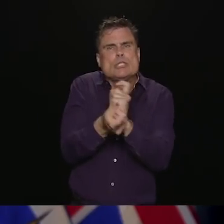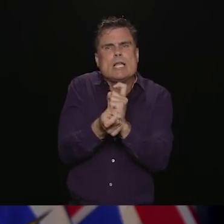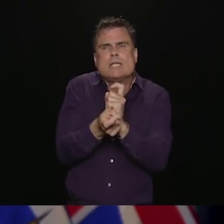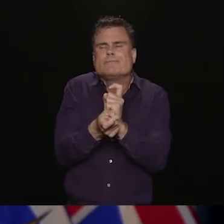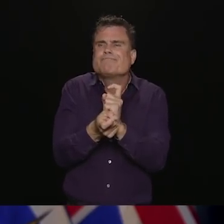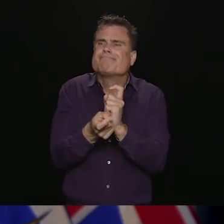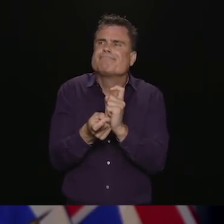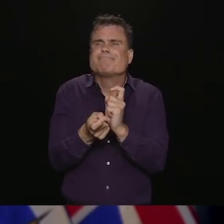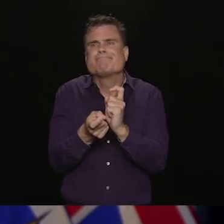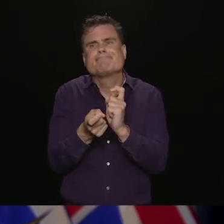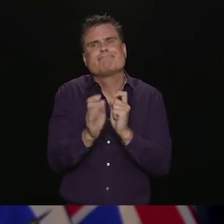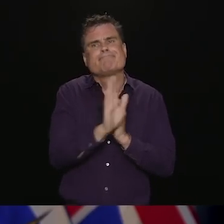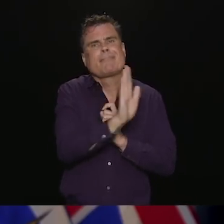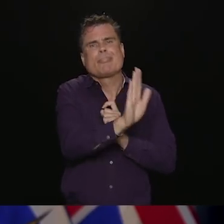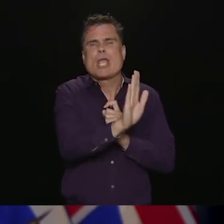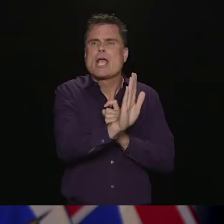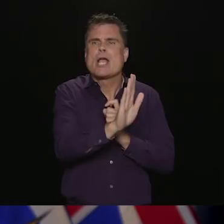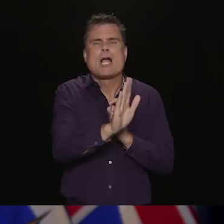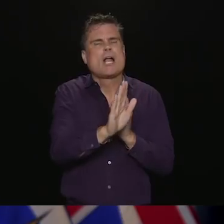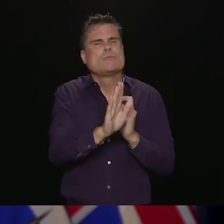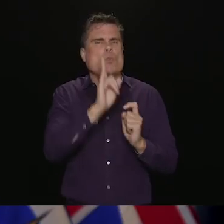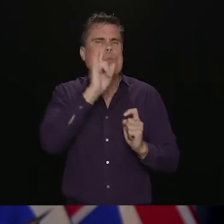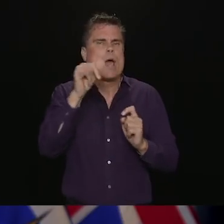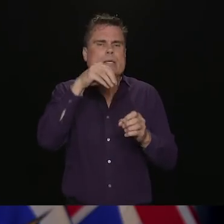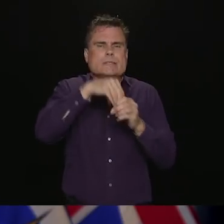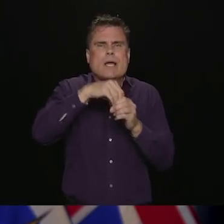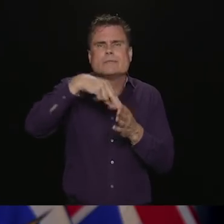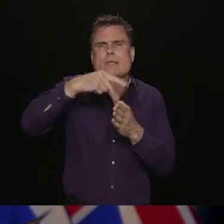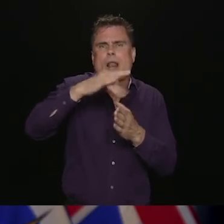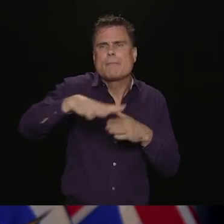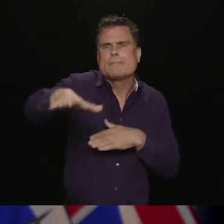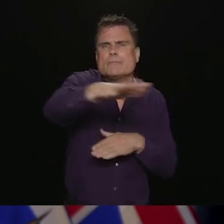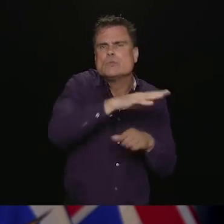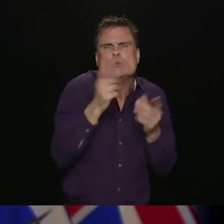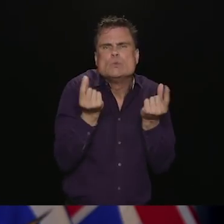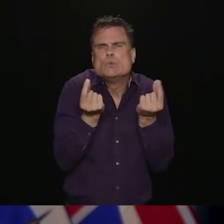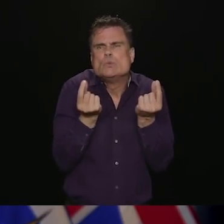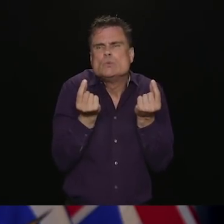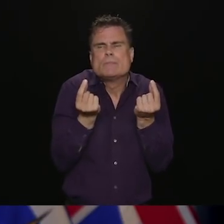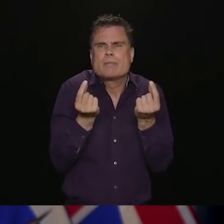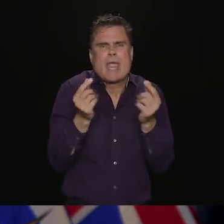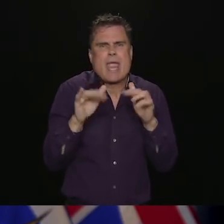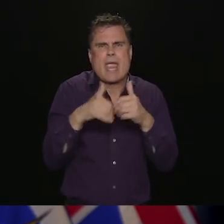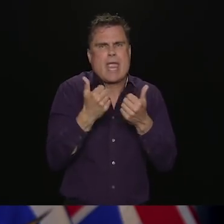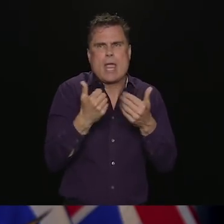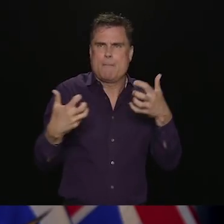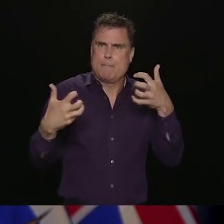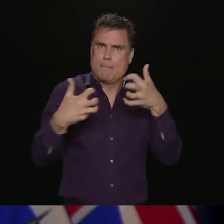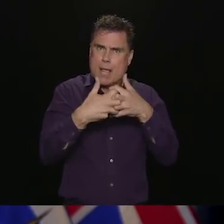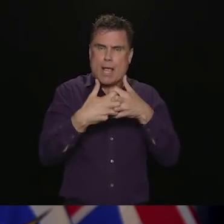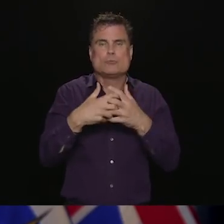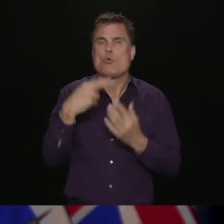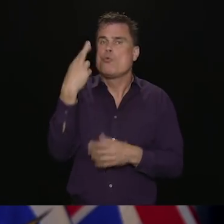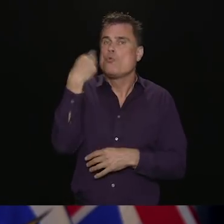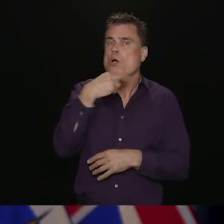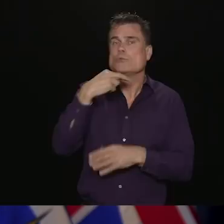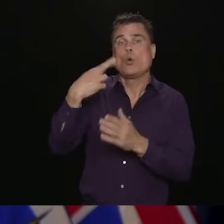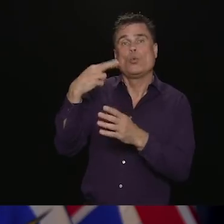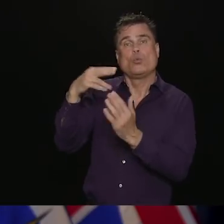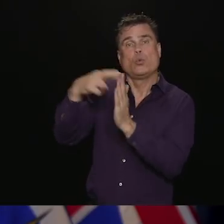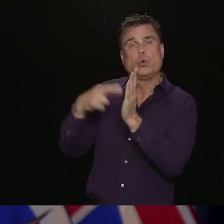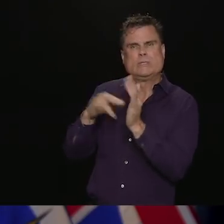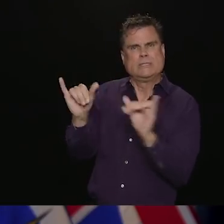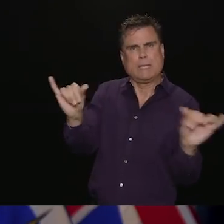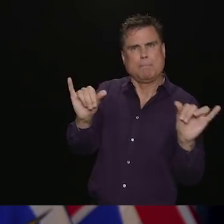the guidance that we have for restaurants and events. So it would have to be small numbers, certainly maximum 50, depending